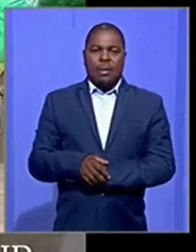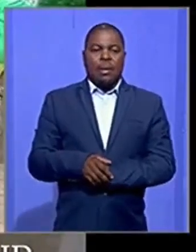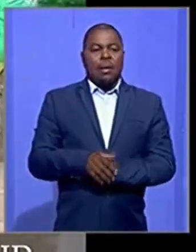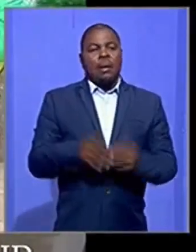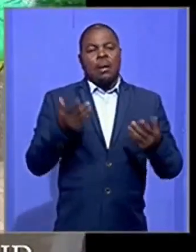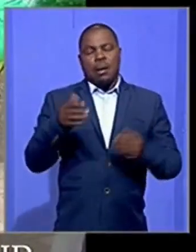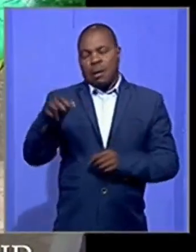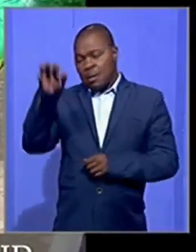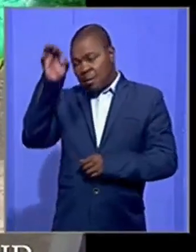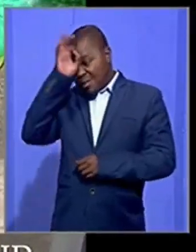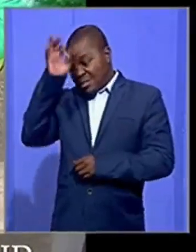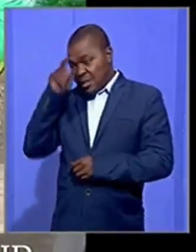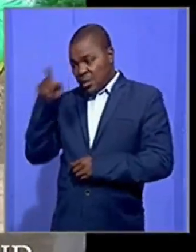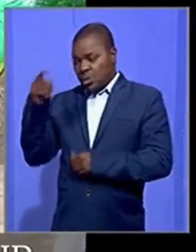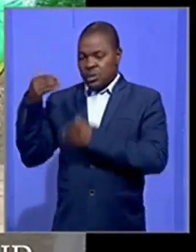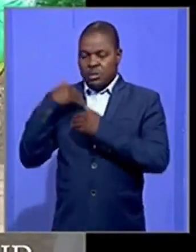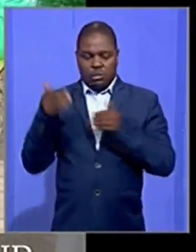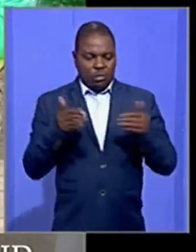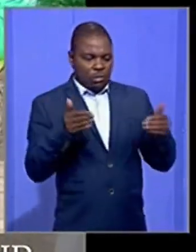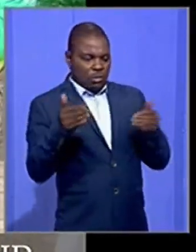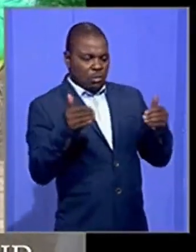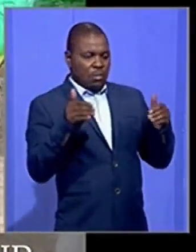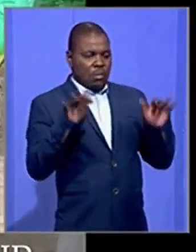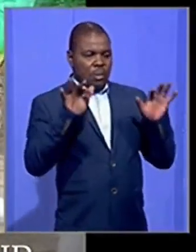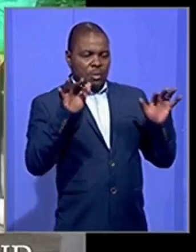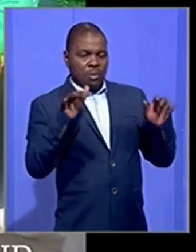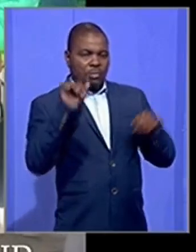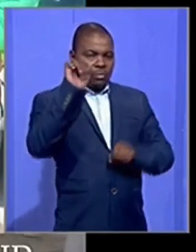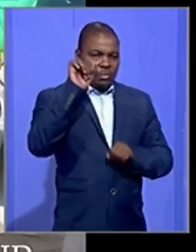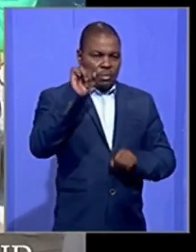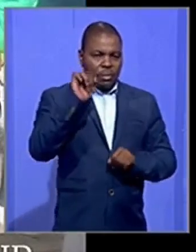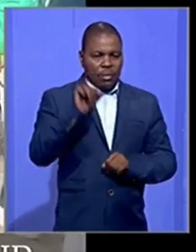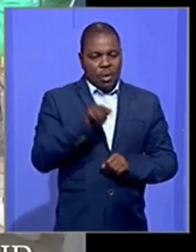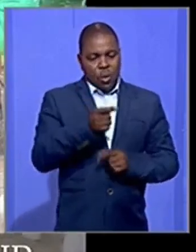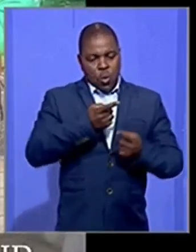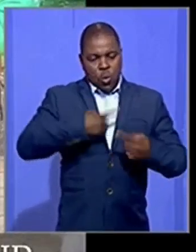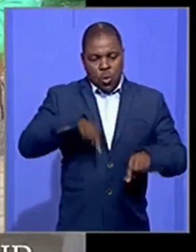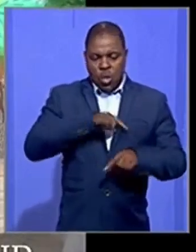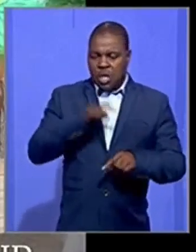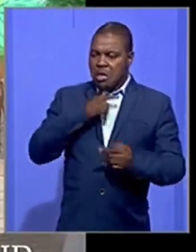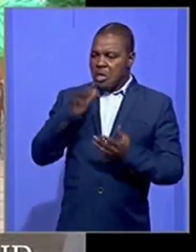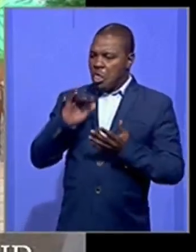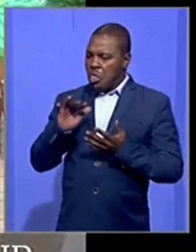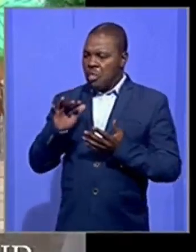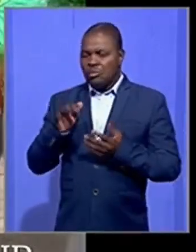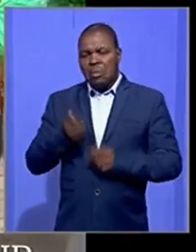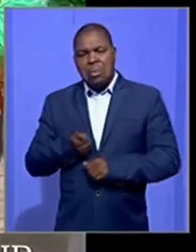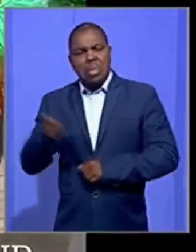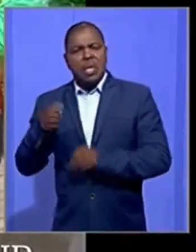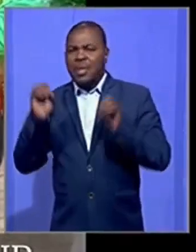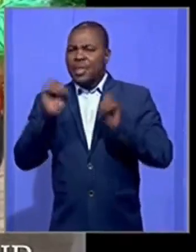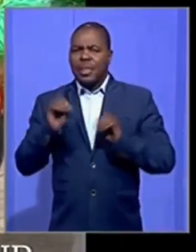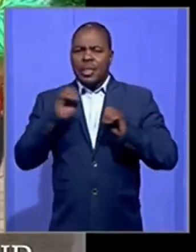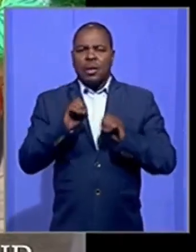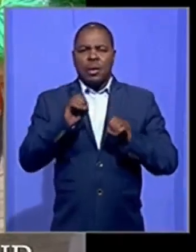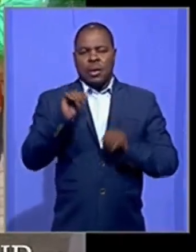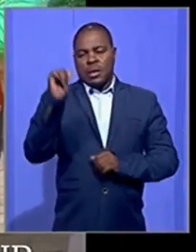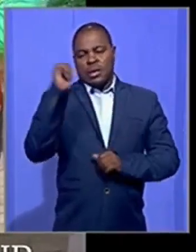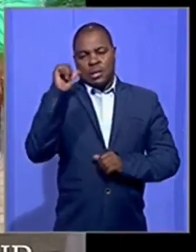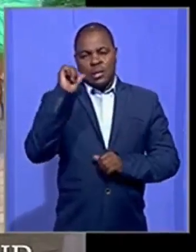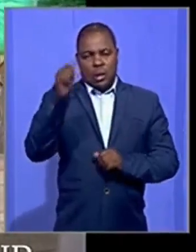order policing who came yesterday, they were not provoked by ourselves. We had to go into campus